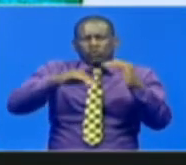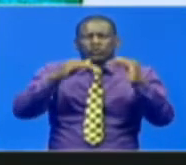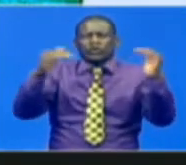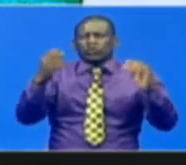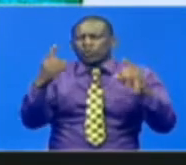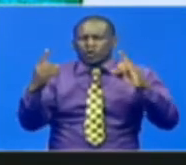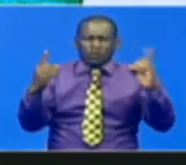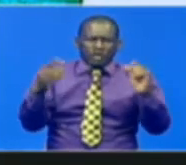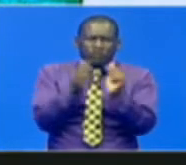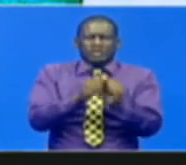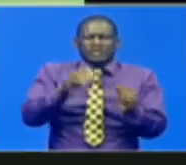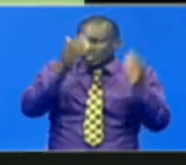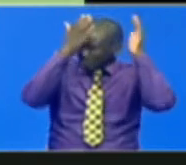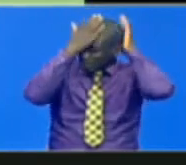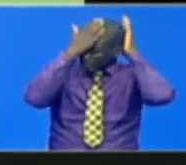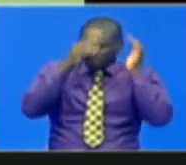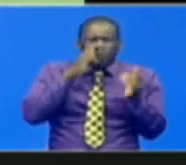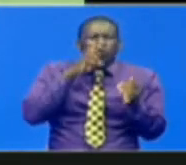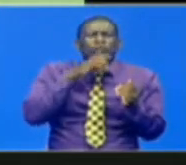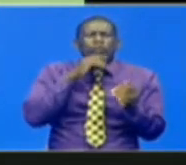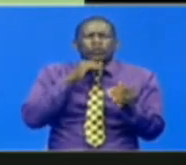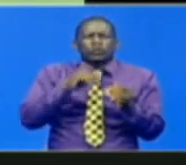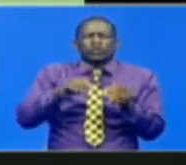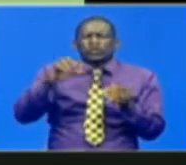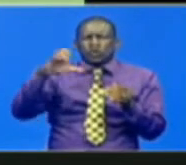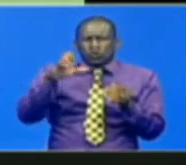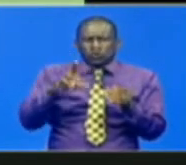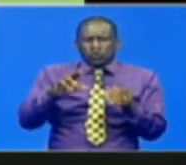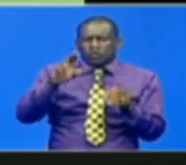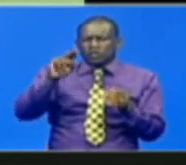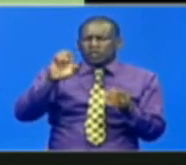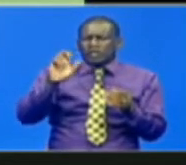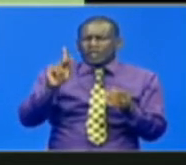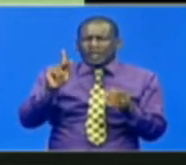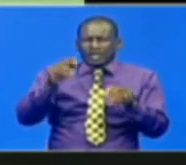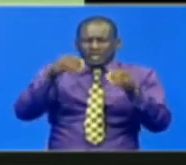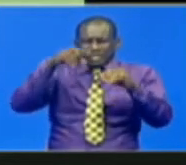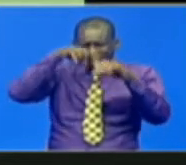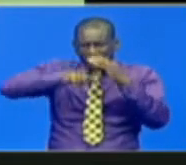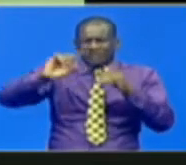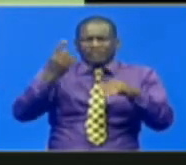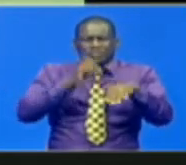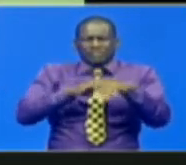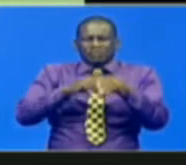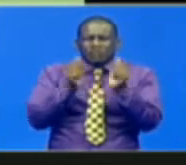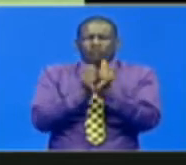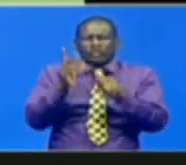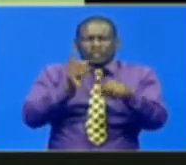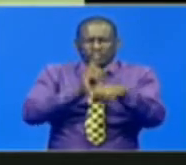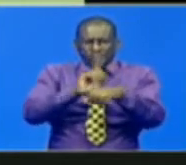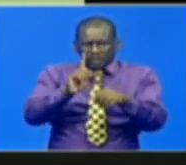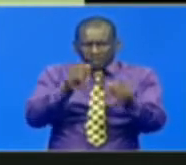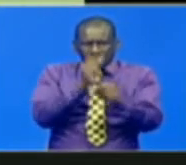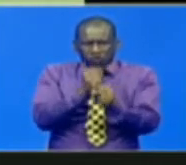with Kakamega Homeboyz at the Bukhungu Stadium. Kogalo's Nicholas Akip Kirui opened the score in the 48th minute to give Gor a